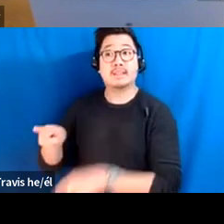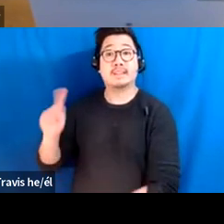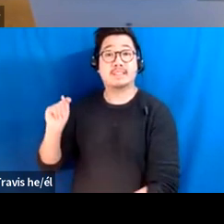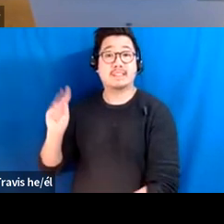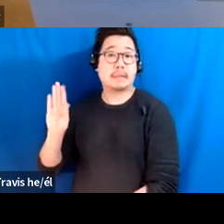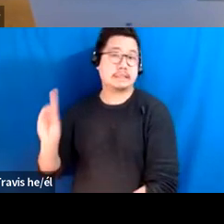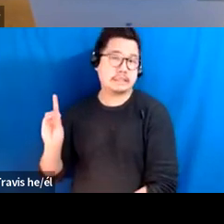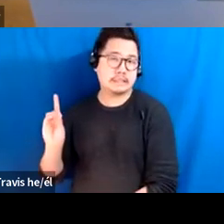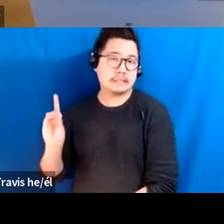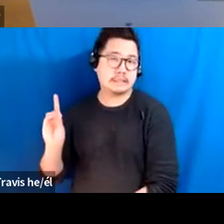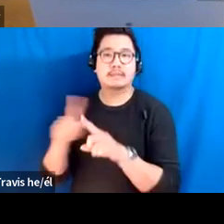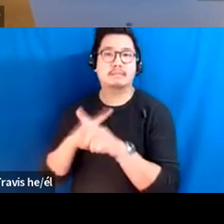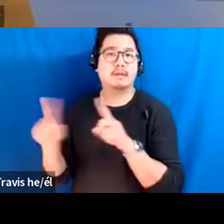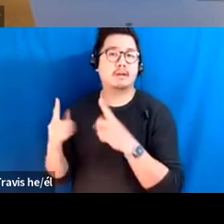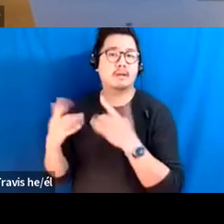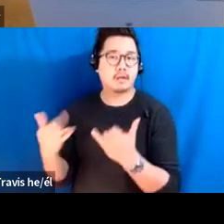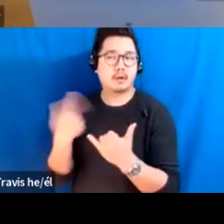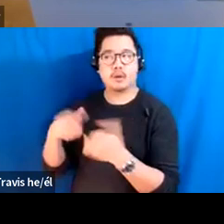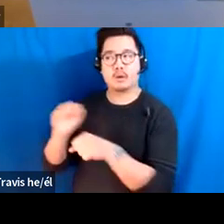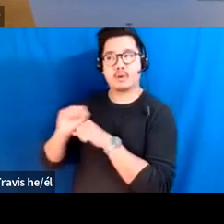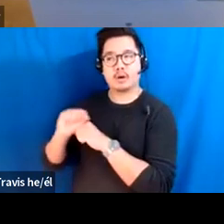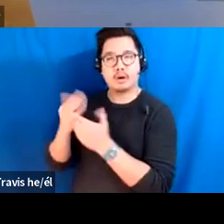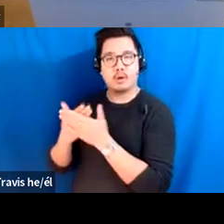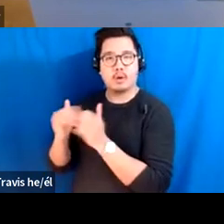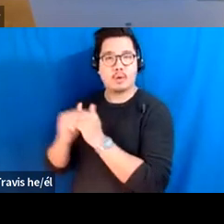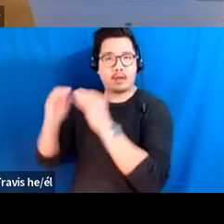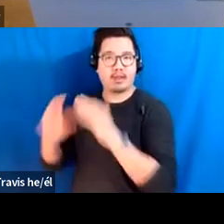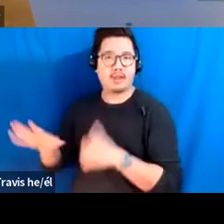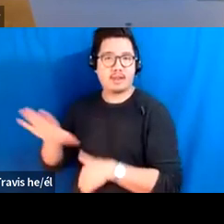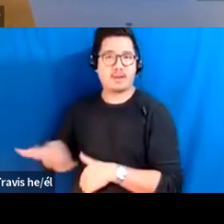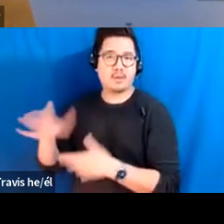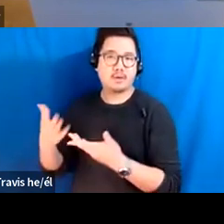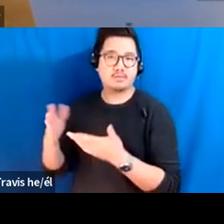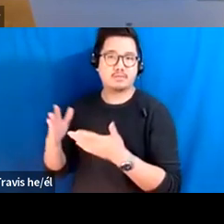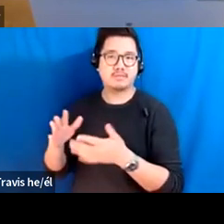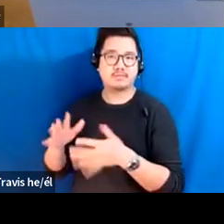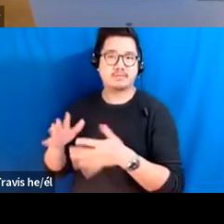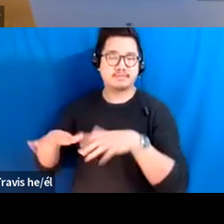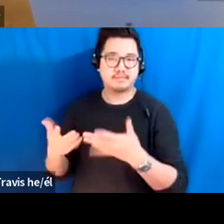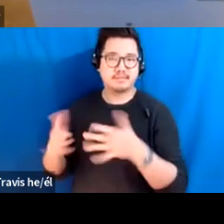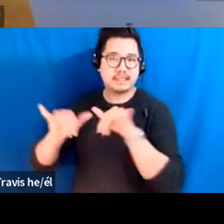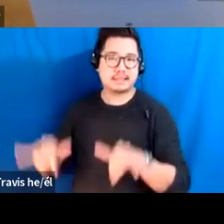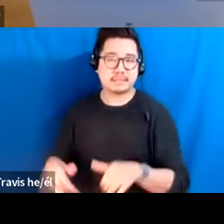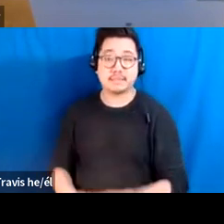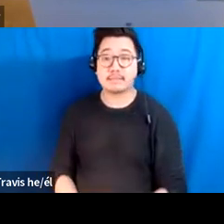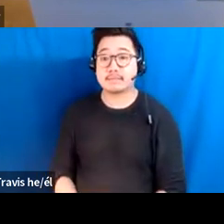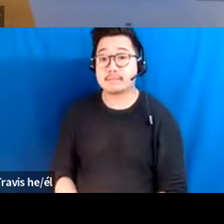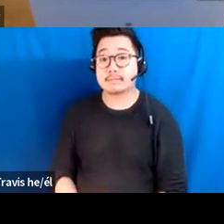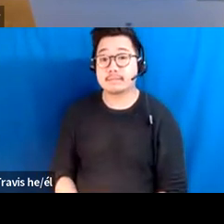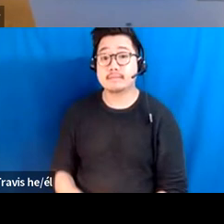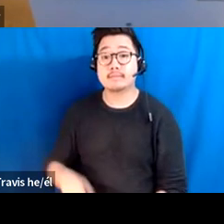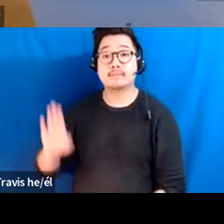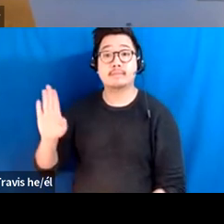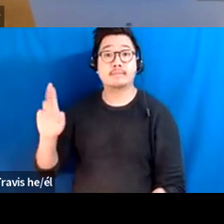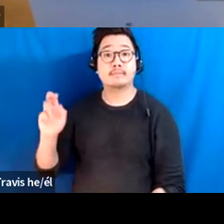but are doing that in close collaboration with our educators across the system one other thing uh mr carter hernandez